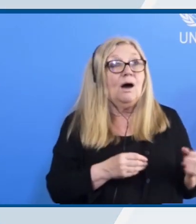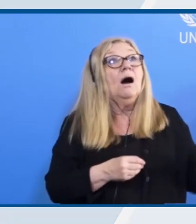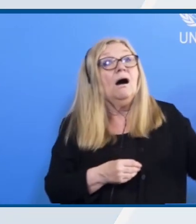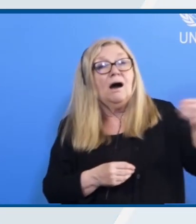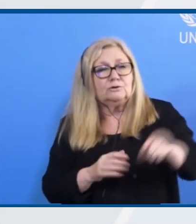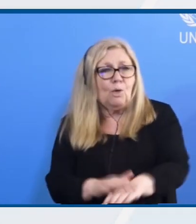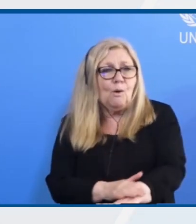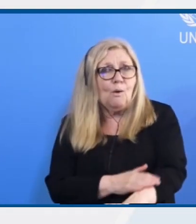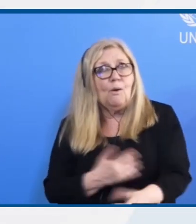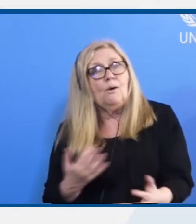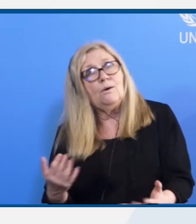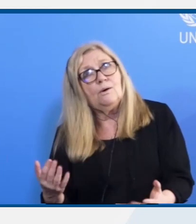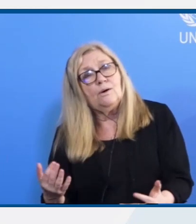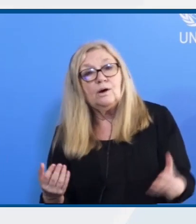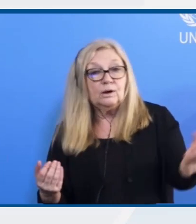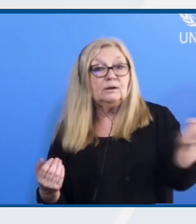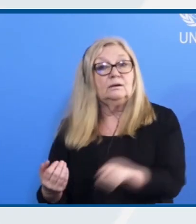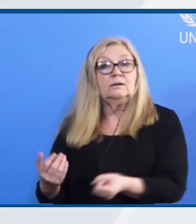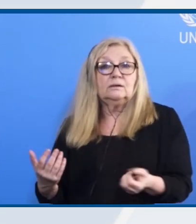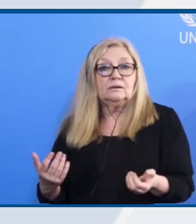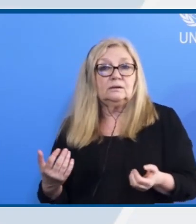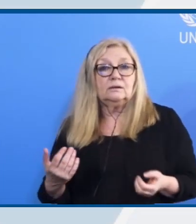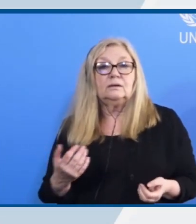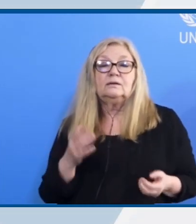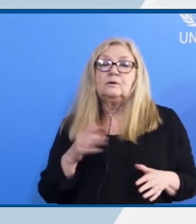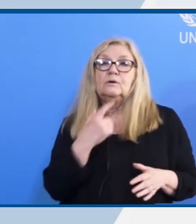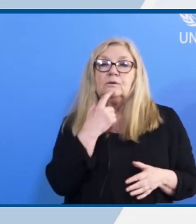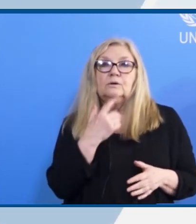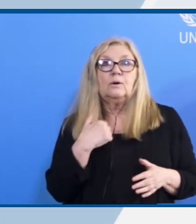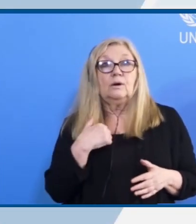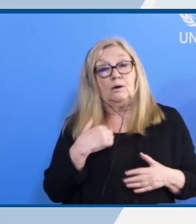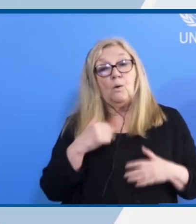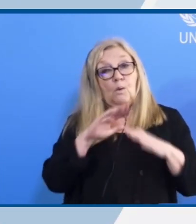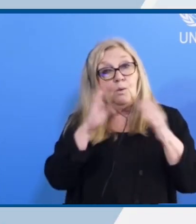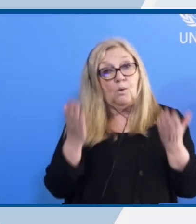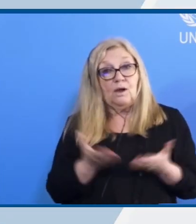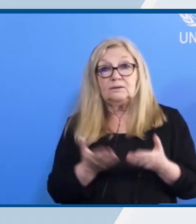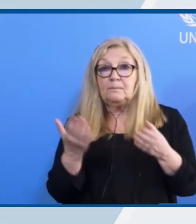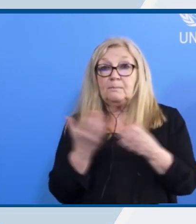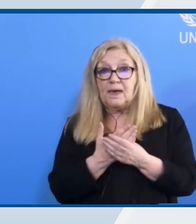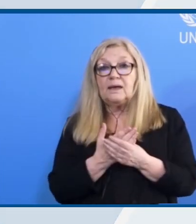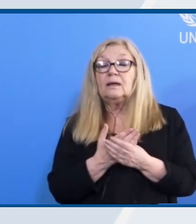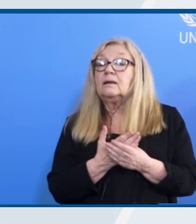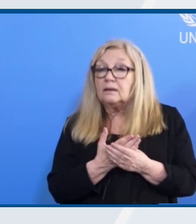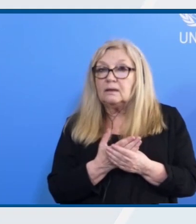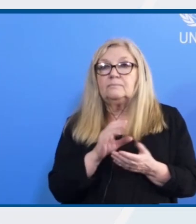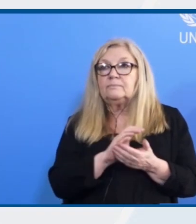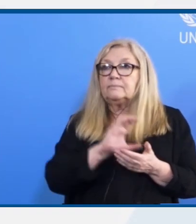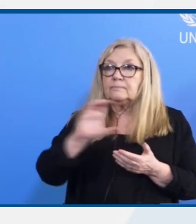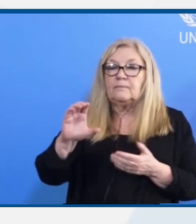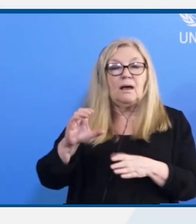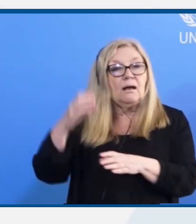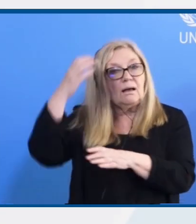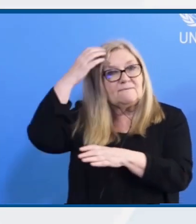here we, in a line of interventions at the World Bank, we support national governments set up